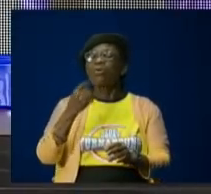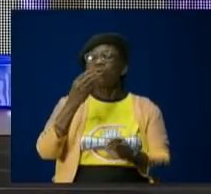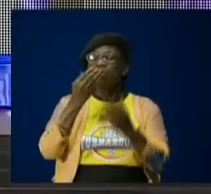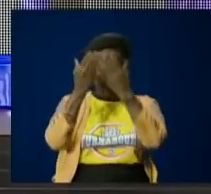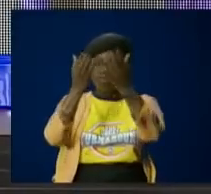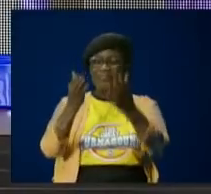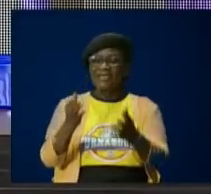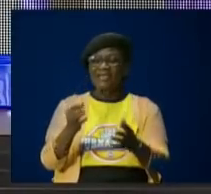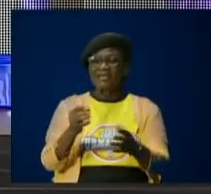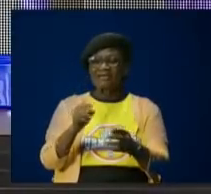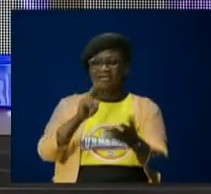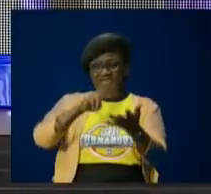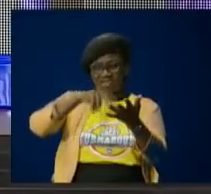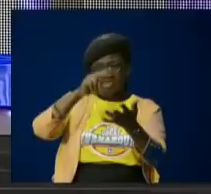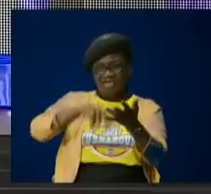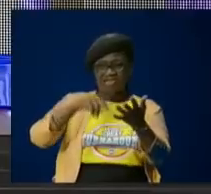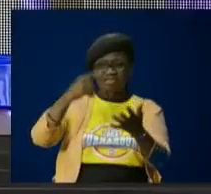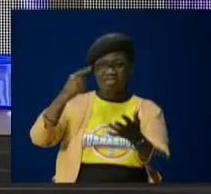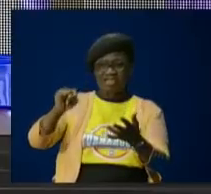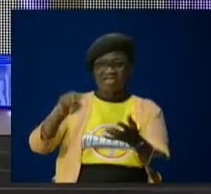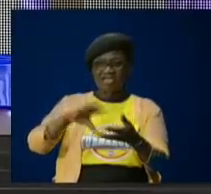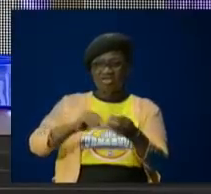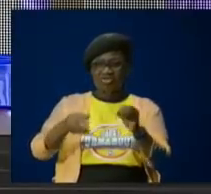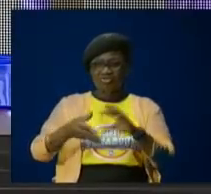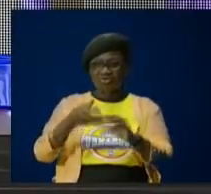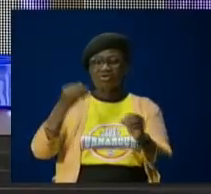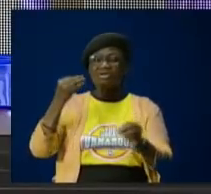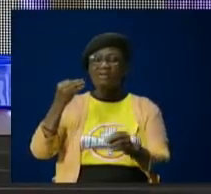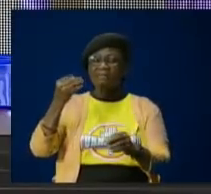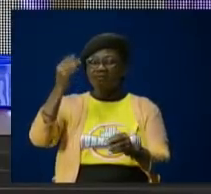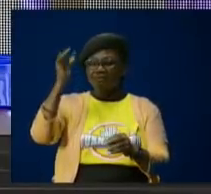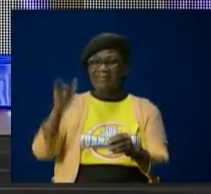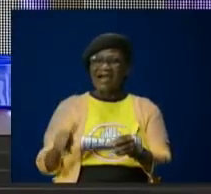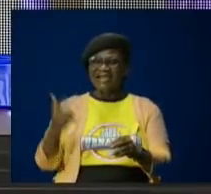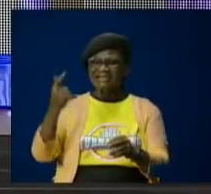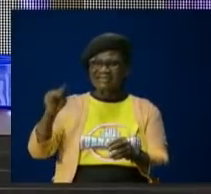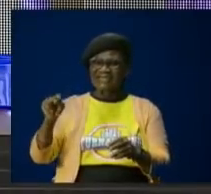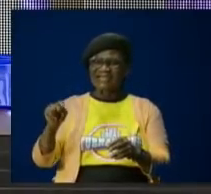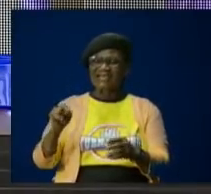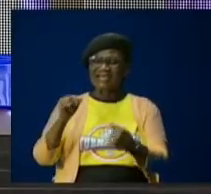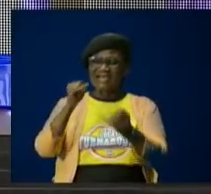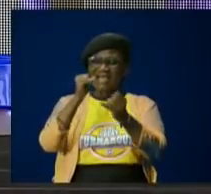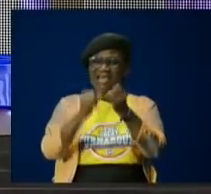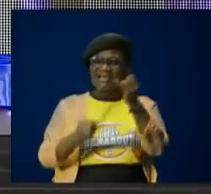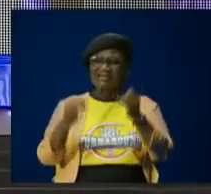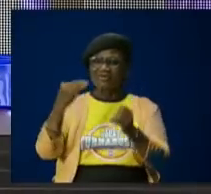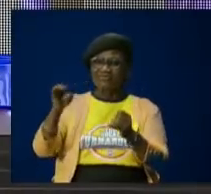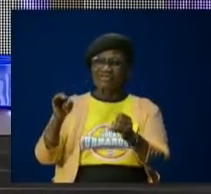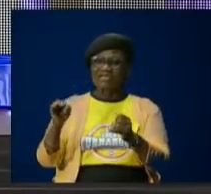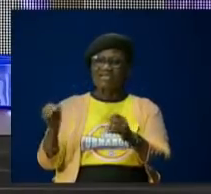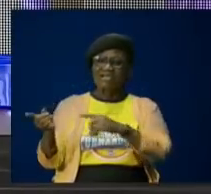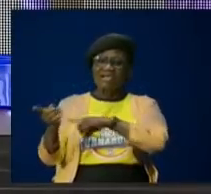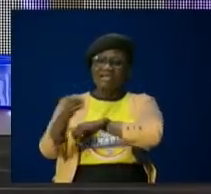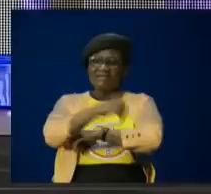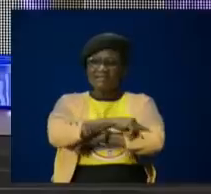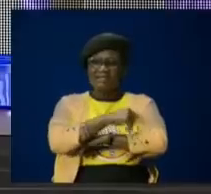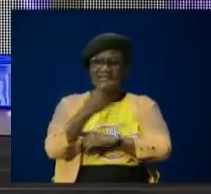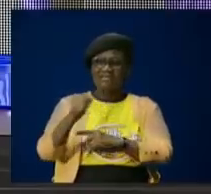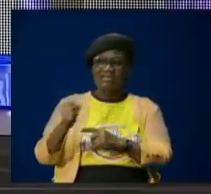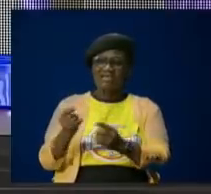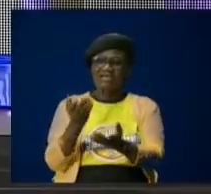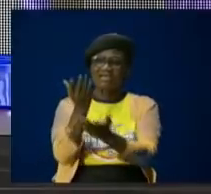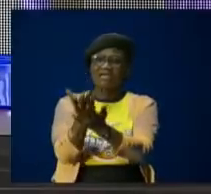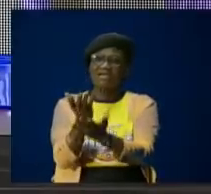Read the story. By the end of the day, the jailer became a servant.